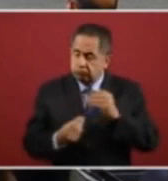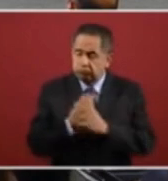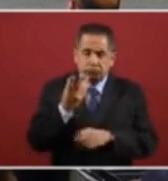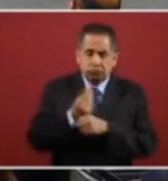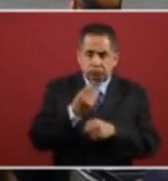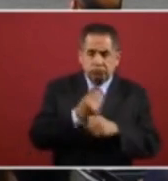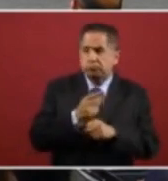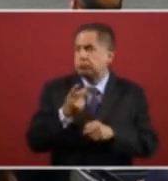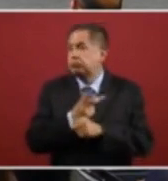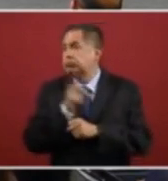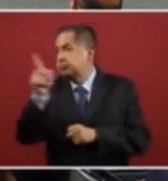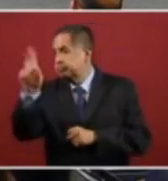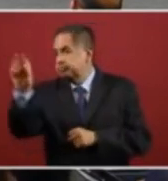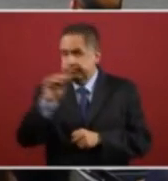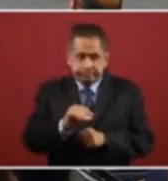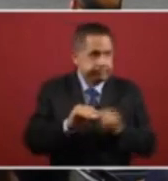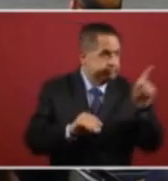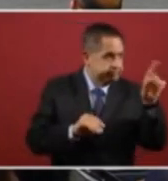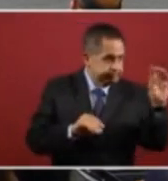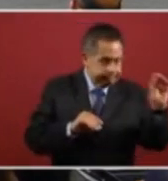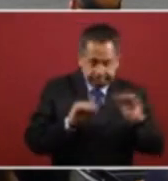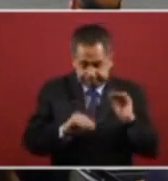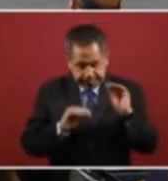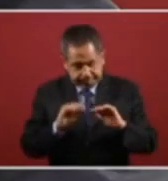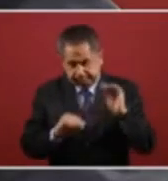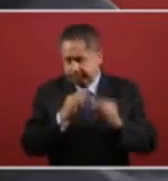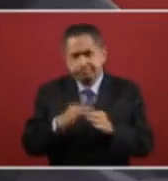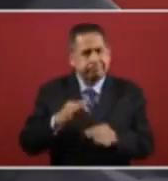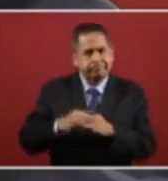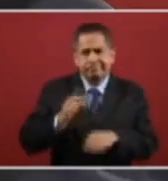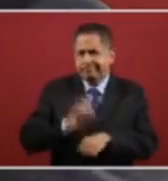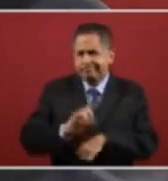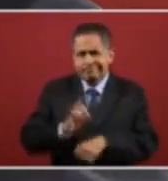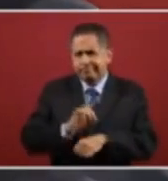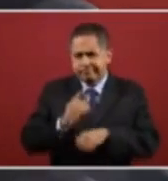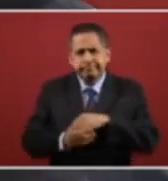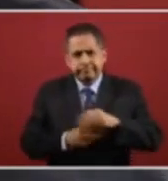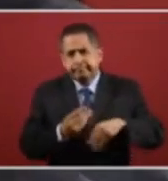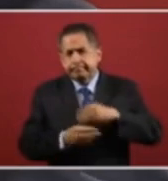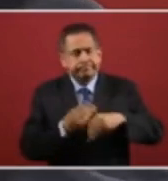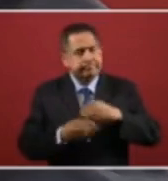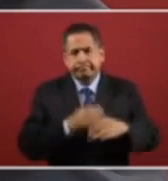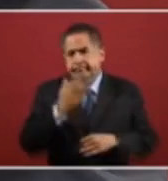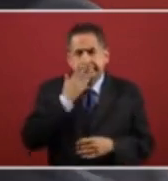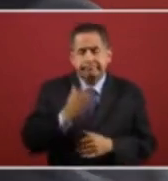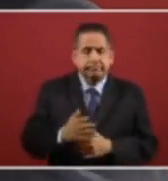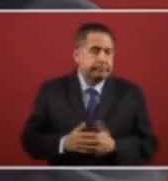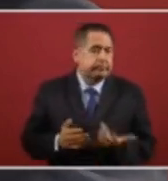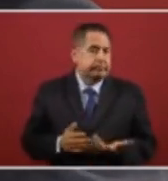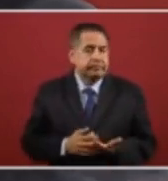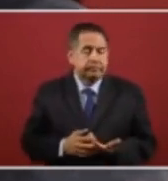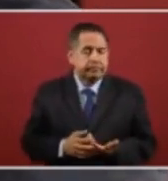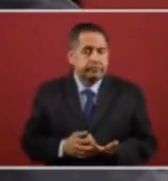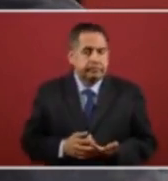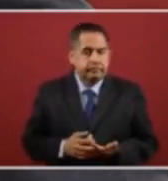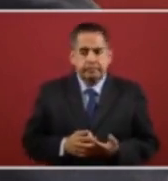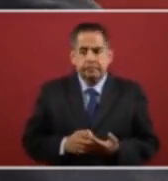new information from one or another phenomena that is happening and diverse in this